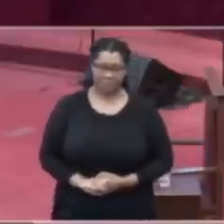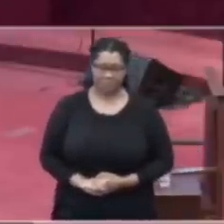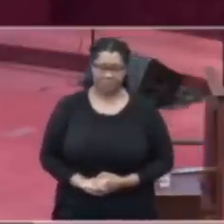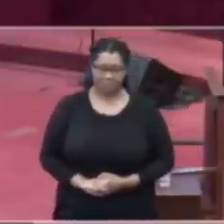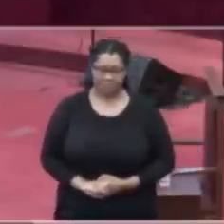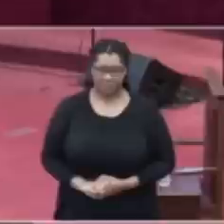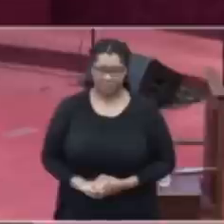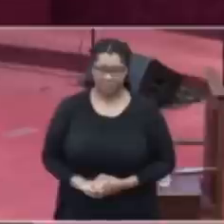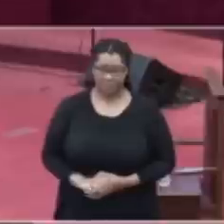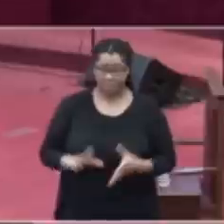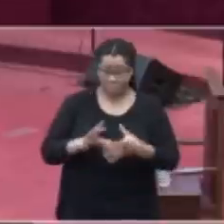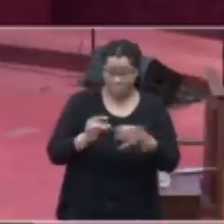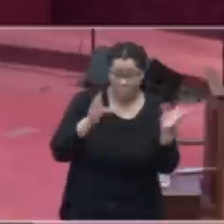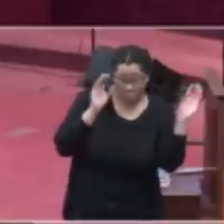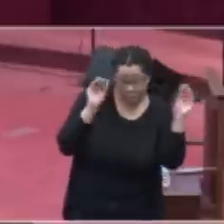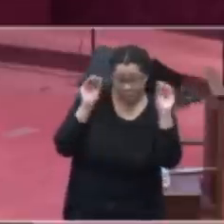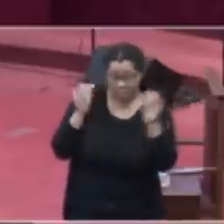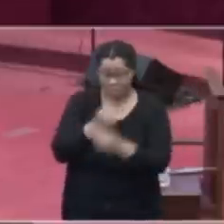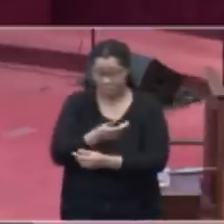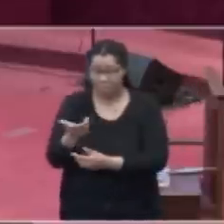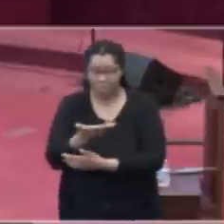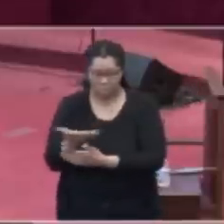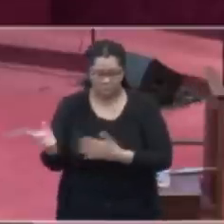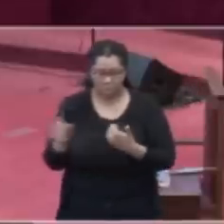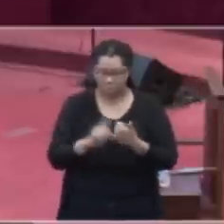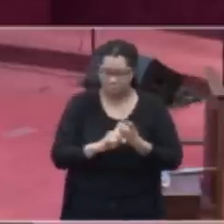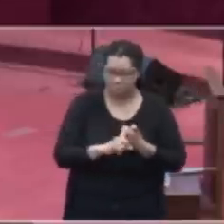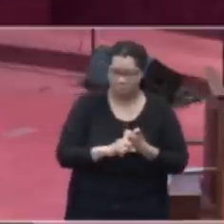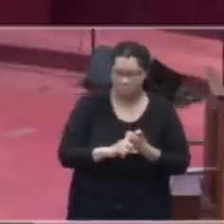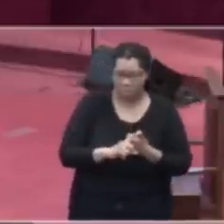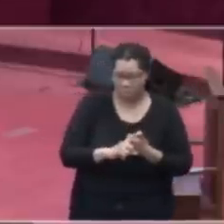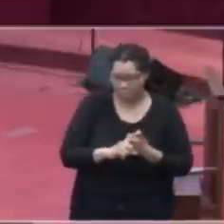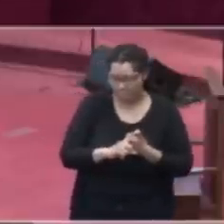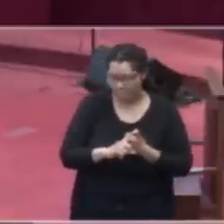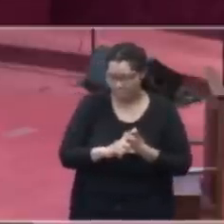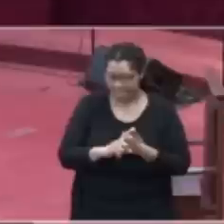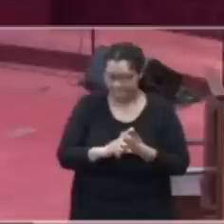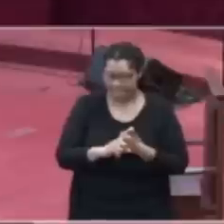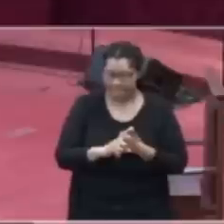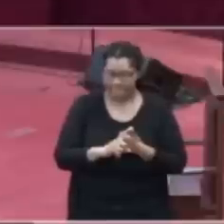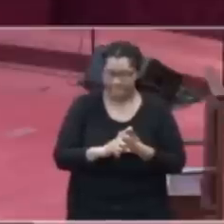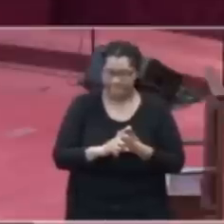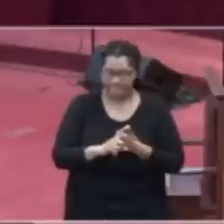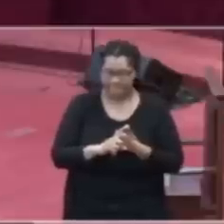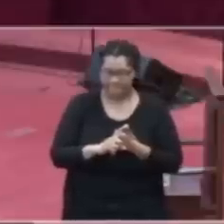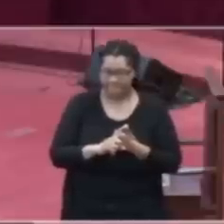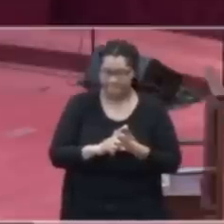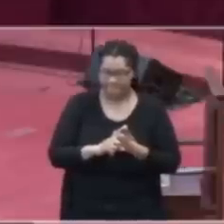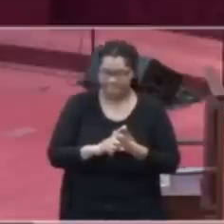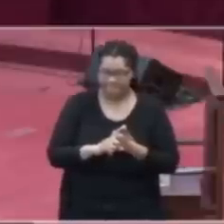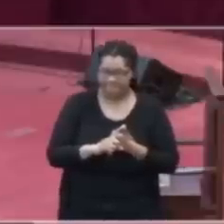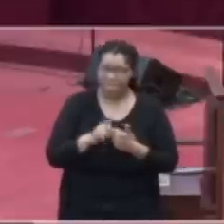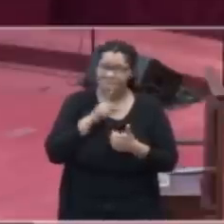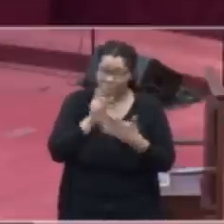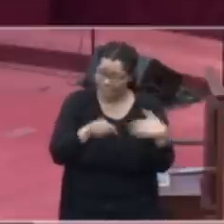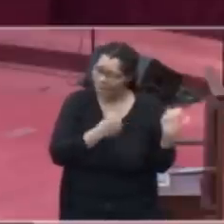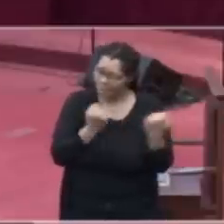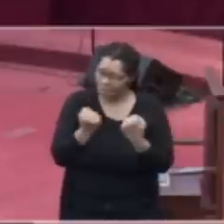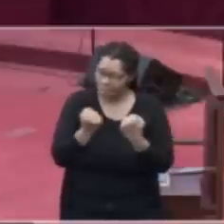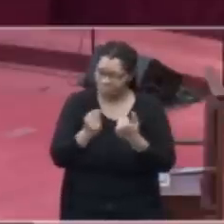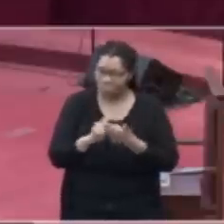And this text is teaching us a couple of things. This text is teaching us what is so